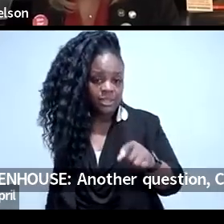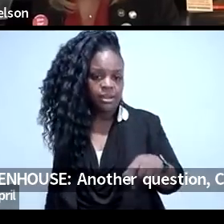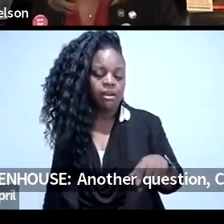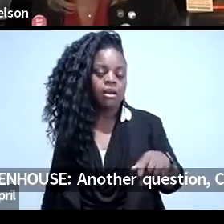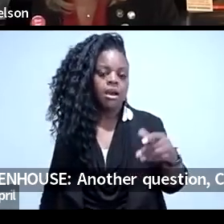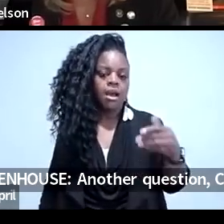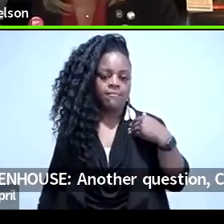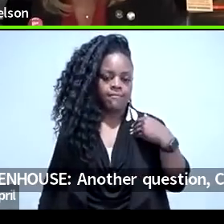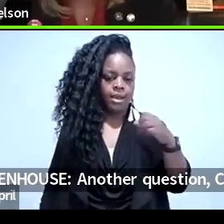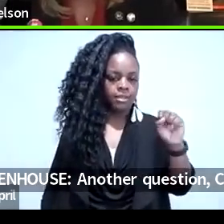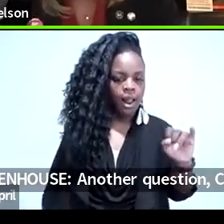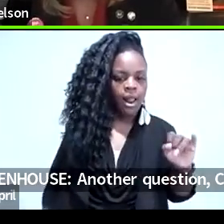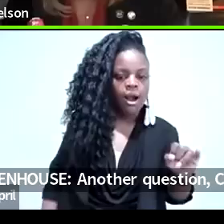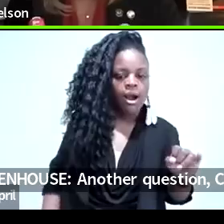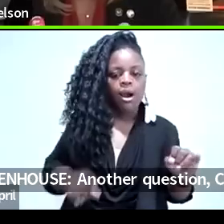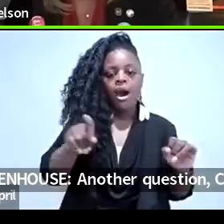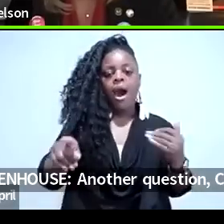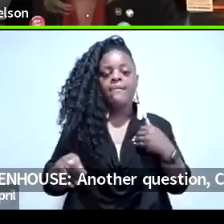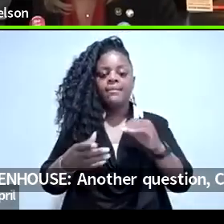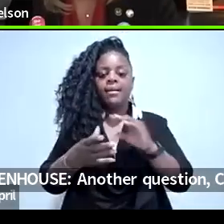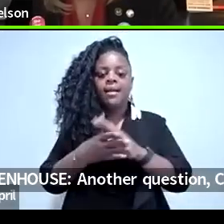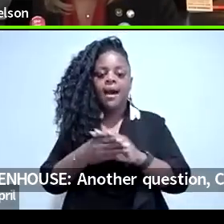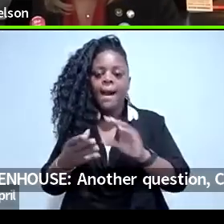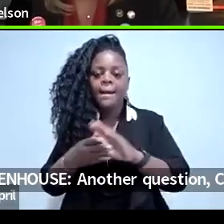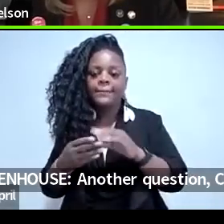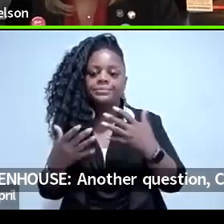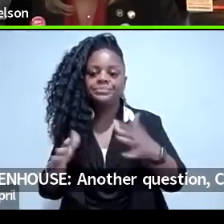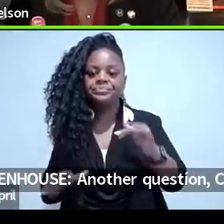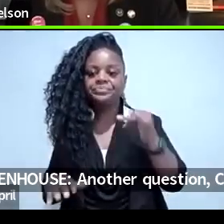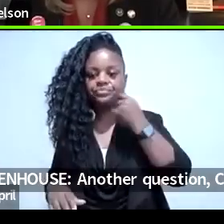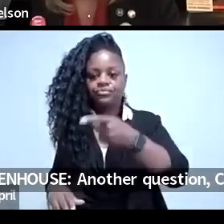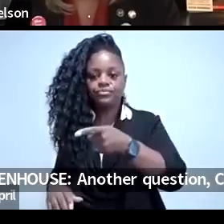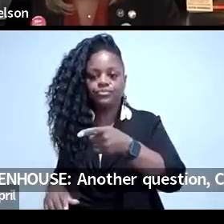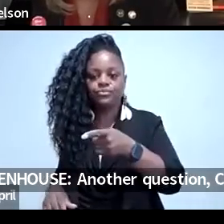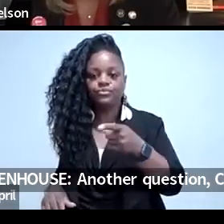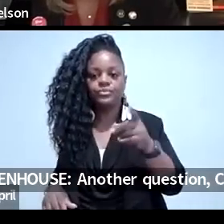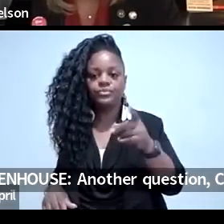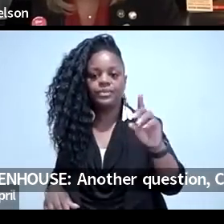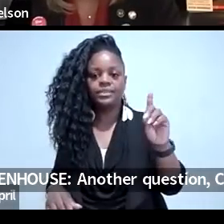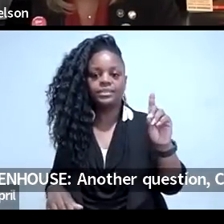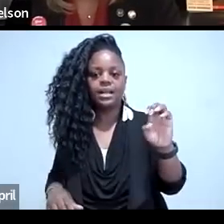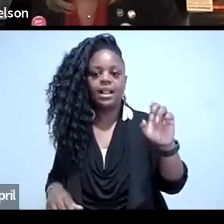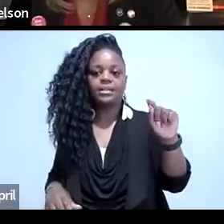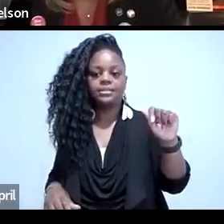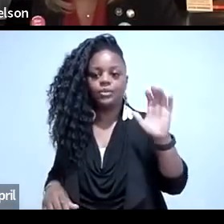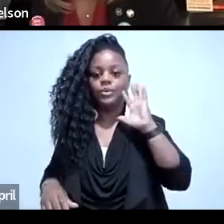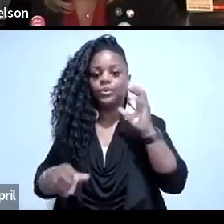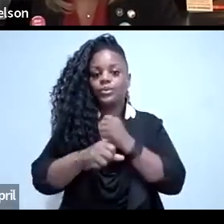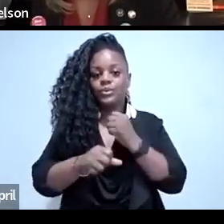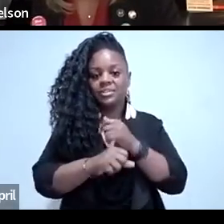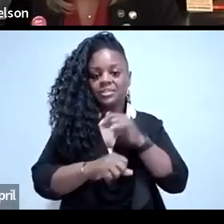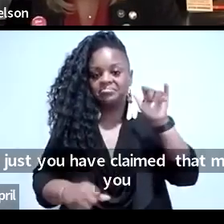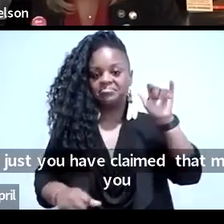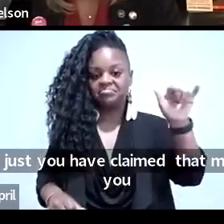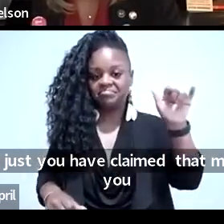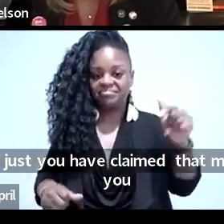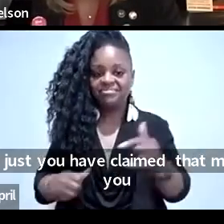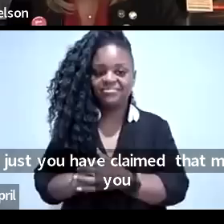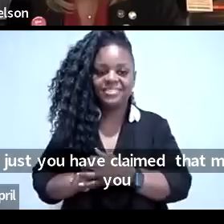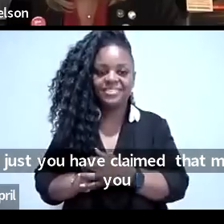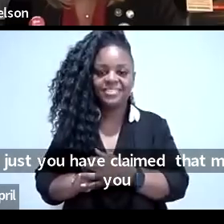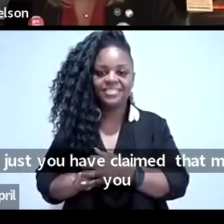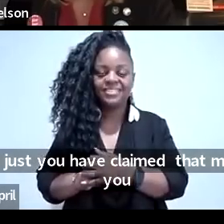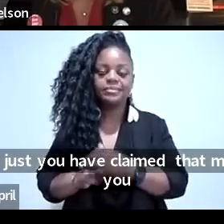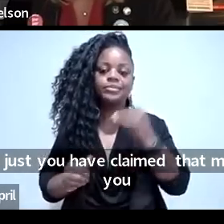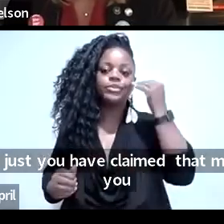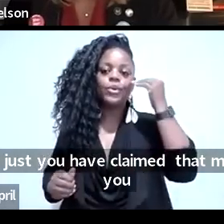mountain and win at Delta. Then you have to climb another big mountain. And certainly Amazon, Starbucks, probably Delta are not going to rush to sign a contract.